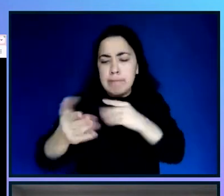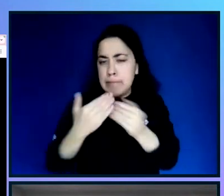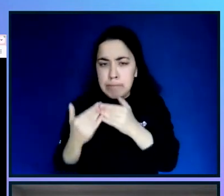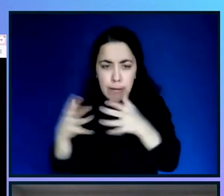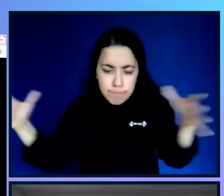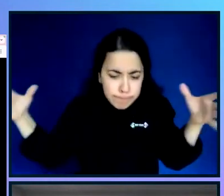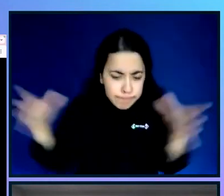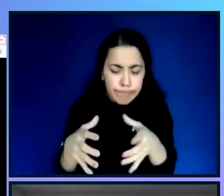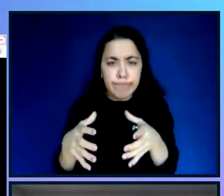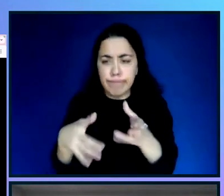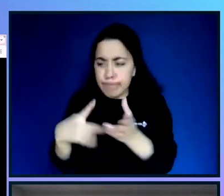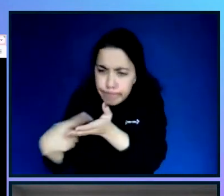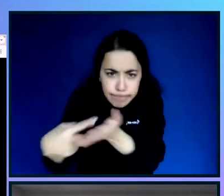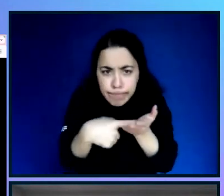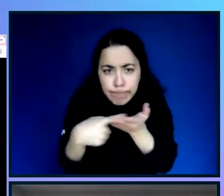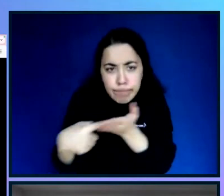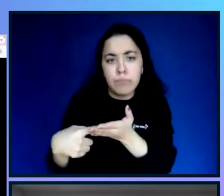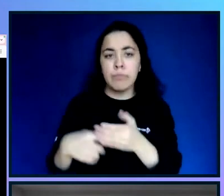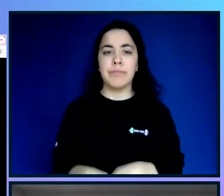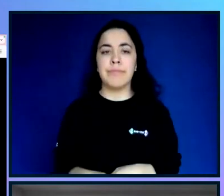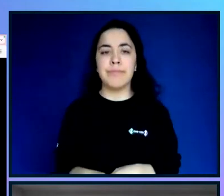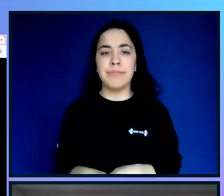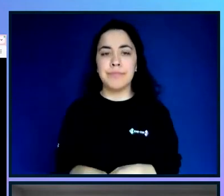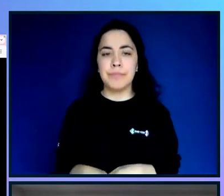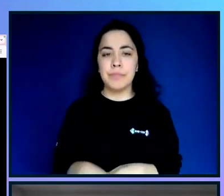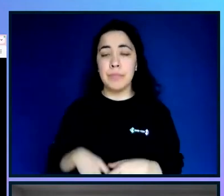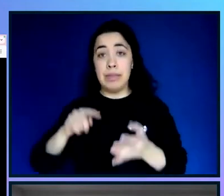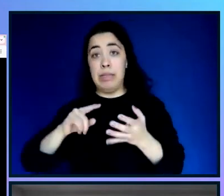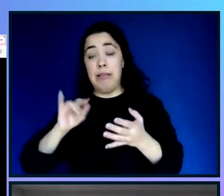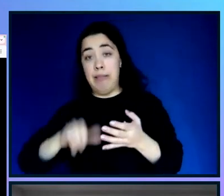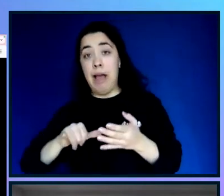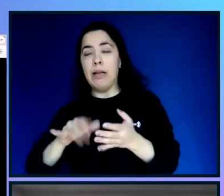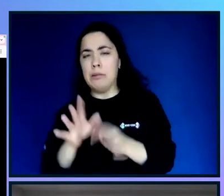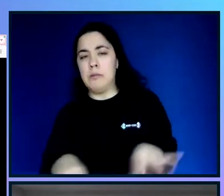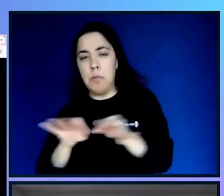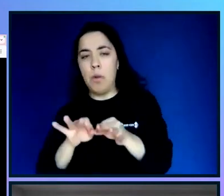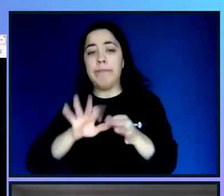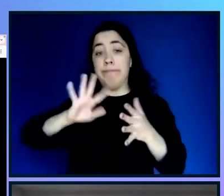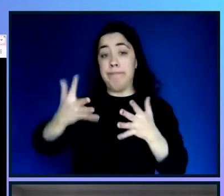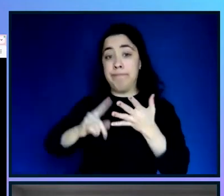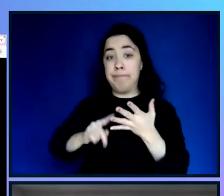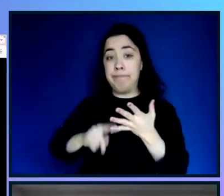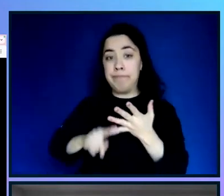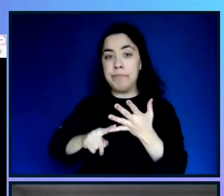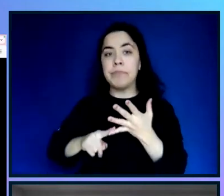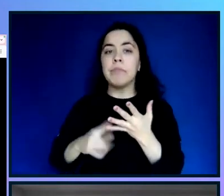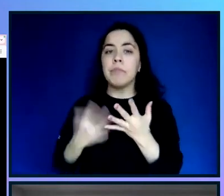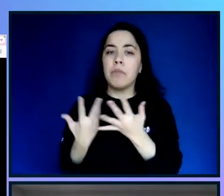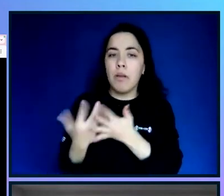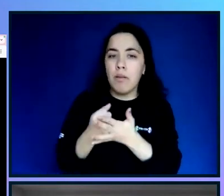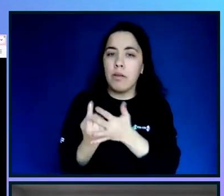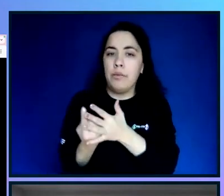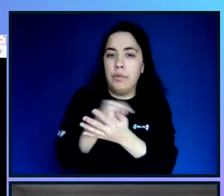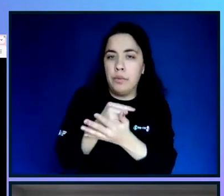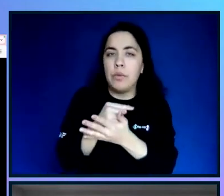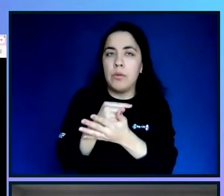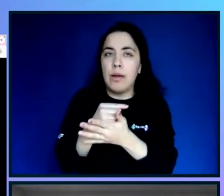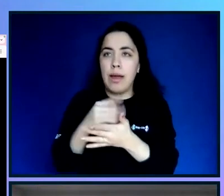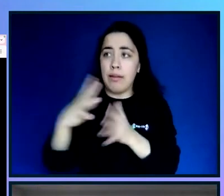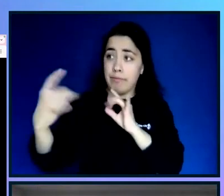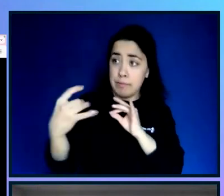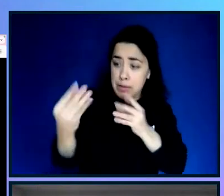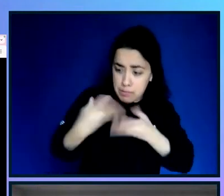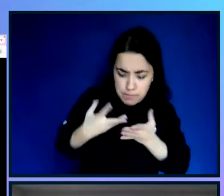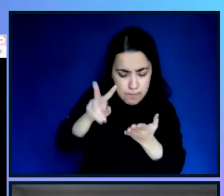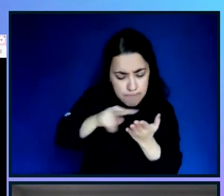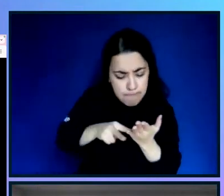five, collect, review, and take action on feedback. We saw how this impacted some big changes for both of the programs.